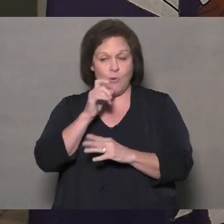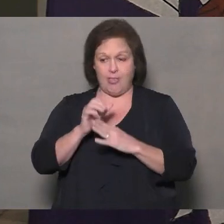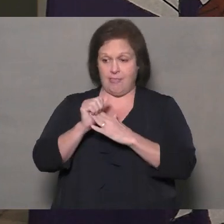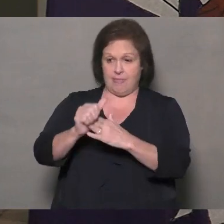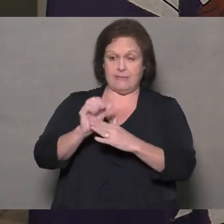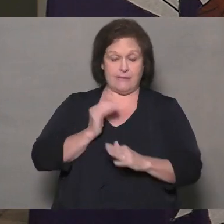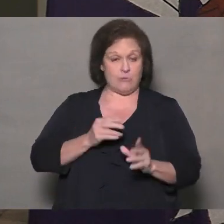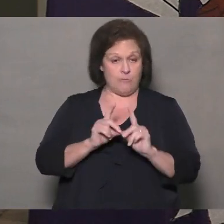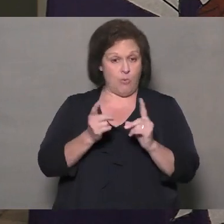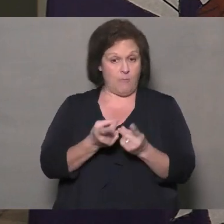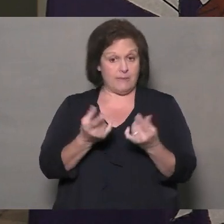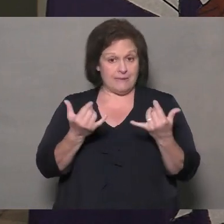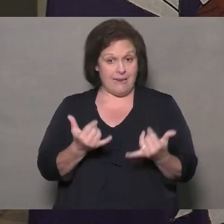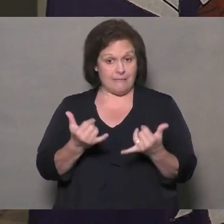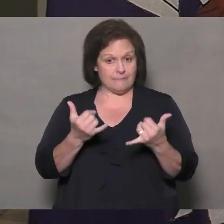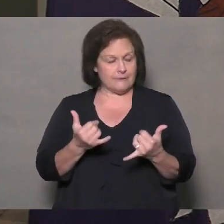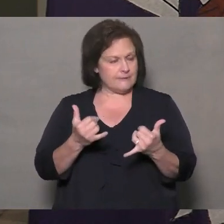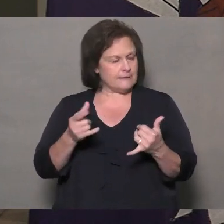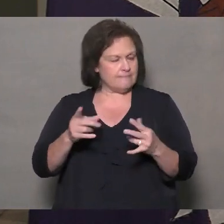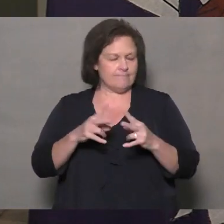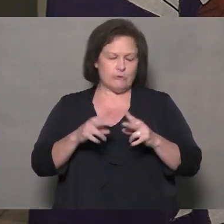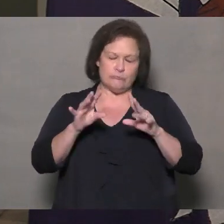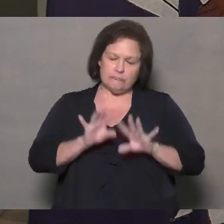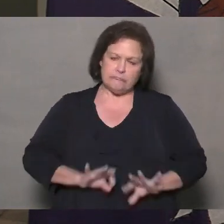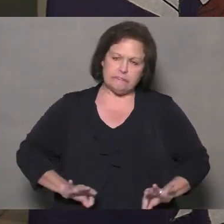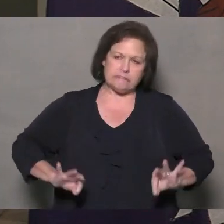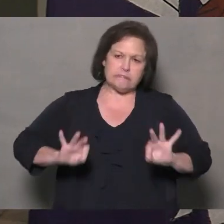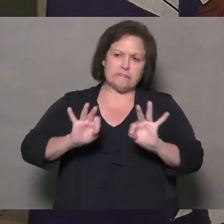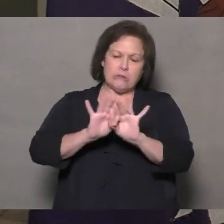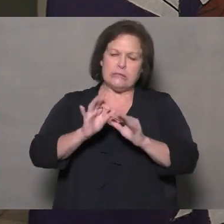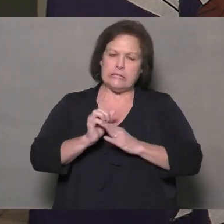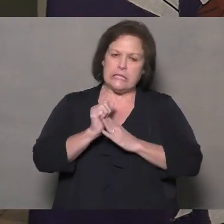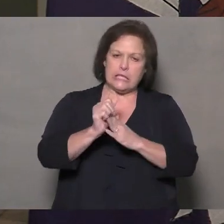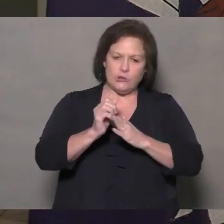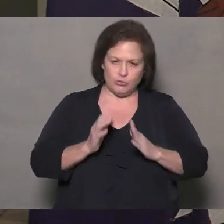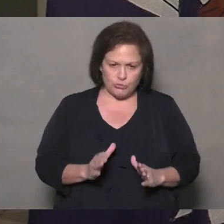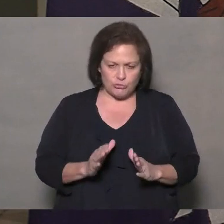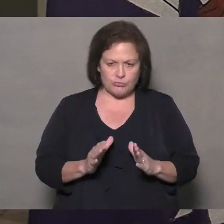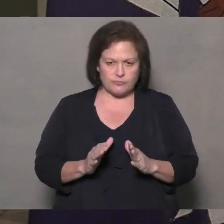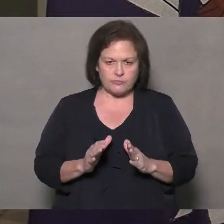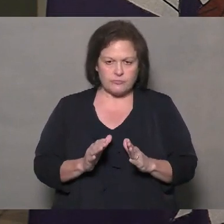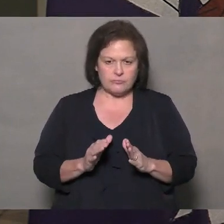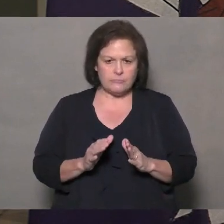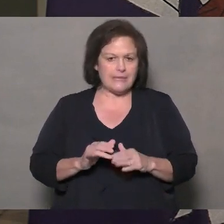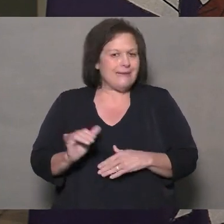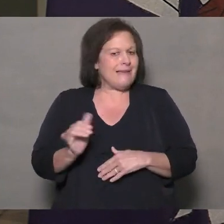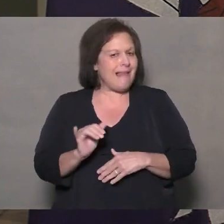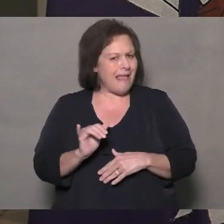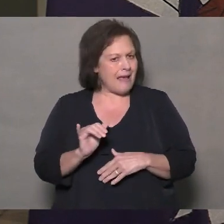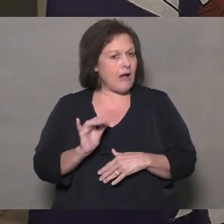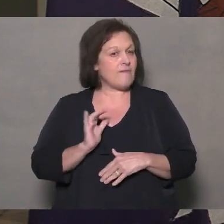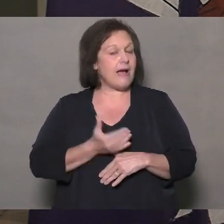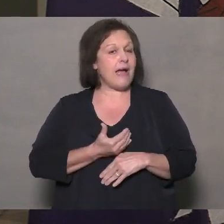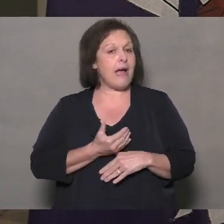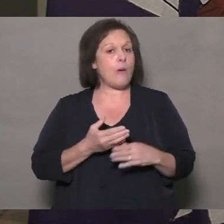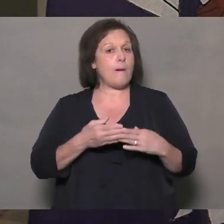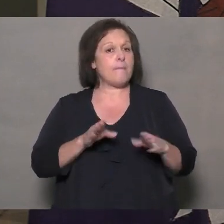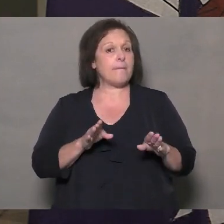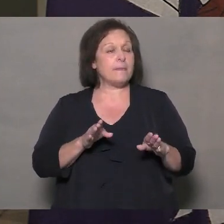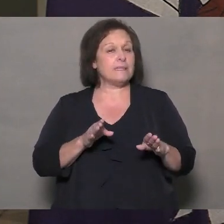today, has been an invaluable partner and leader, as have all of my public safety